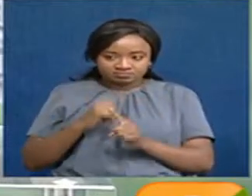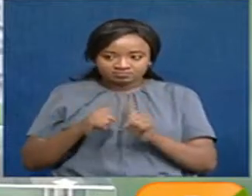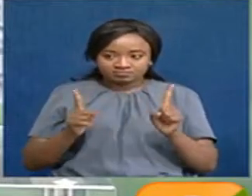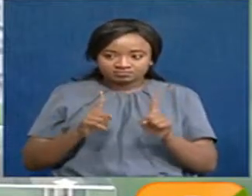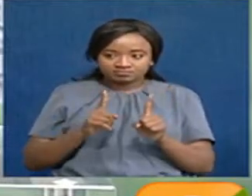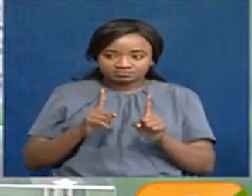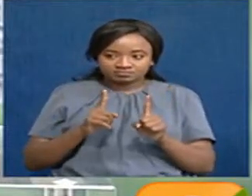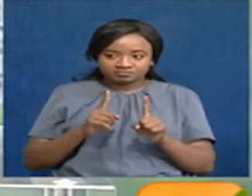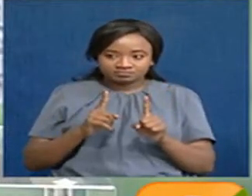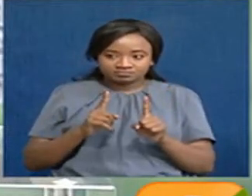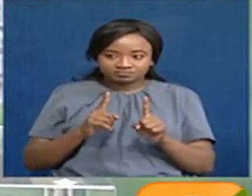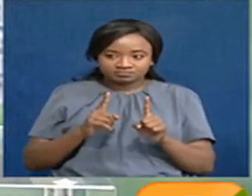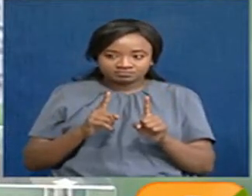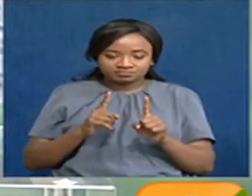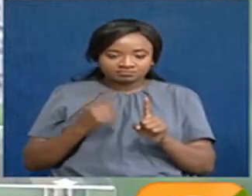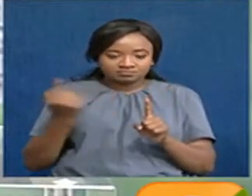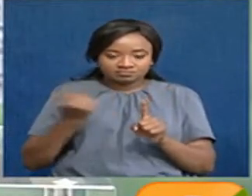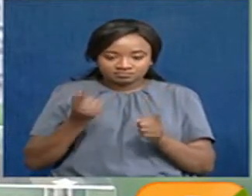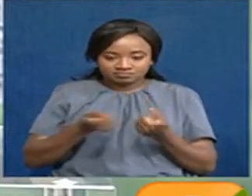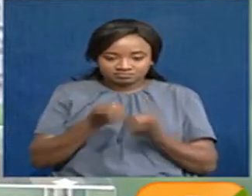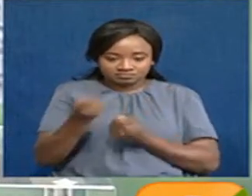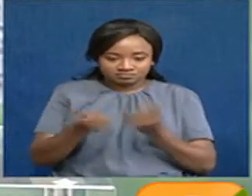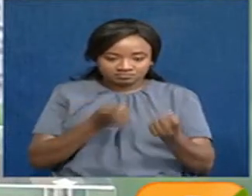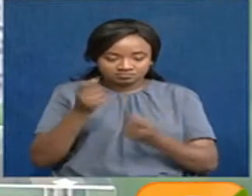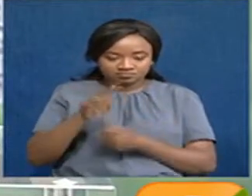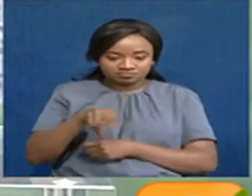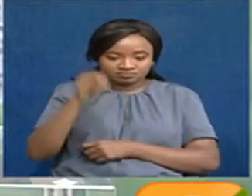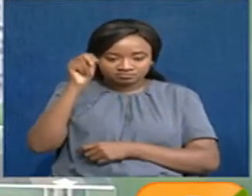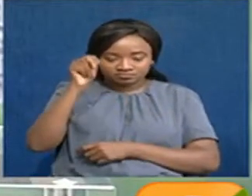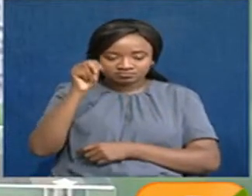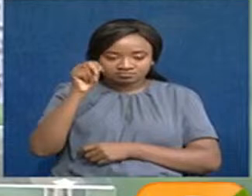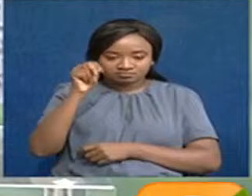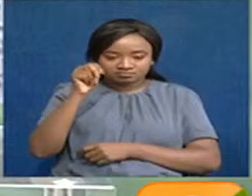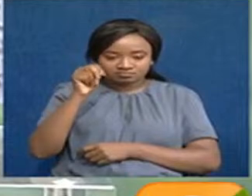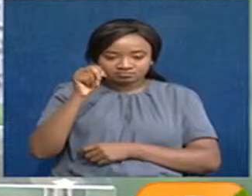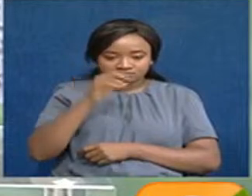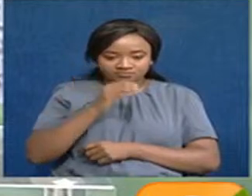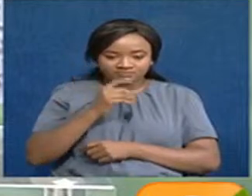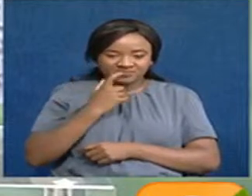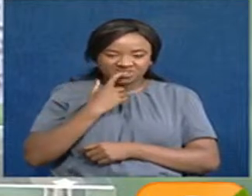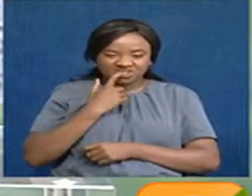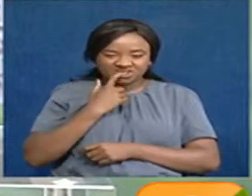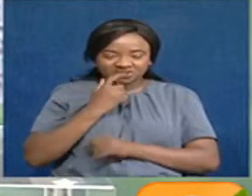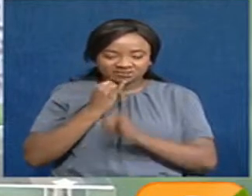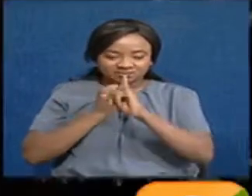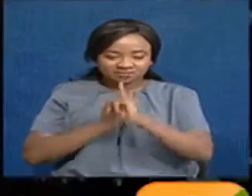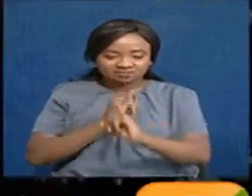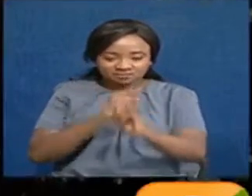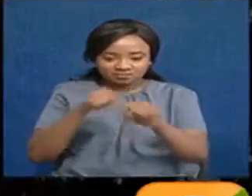northern white rhinos in the world, found at Old Pejeta Conservancy here in Kenya.